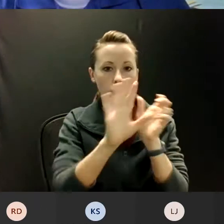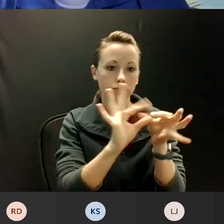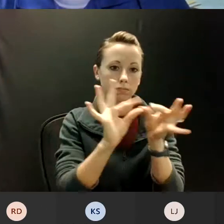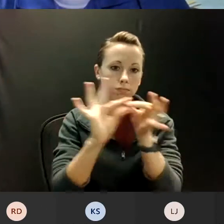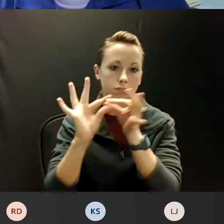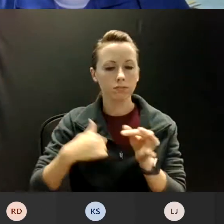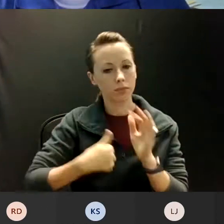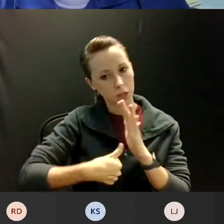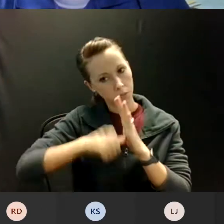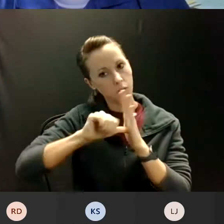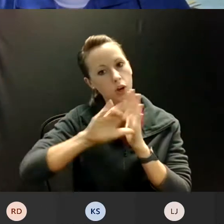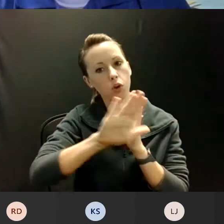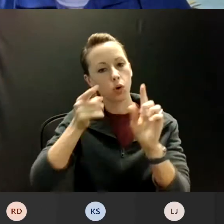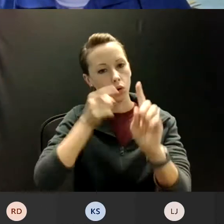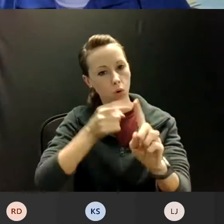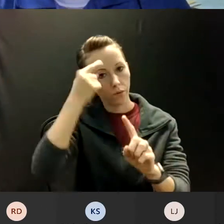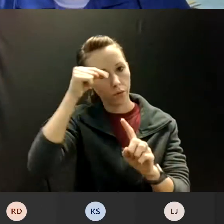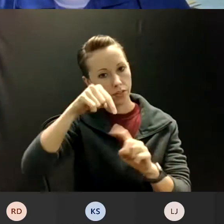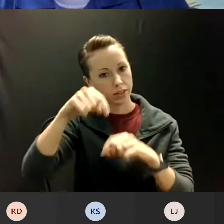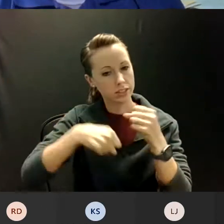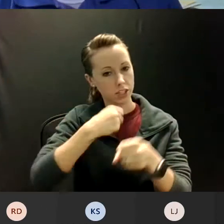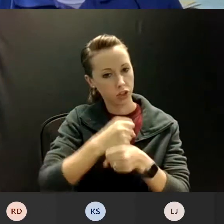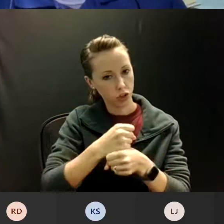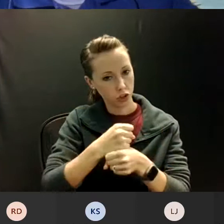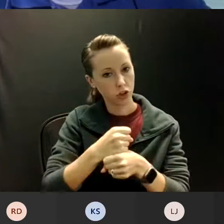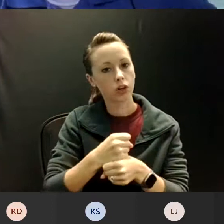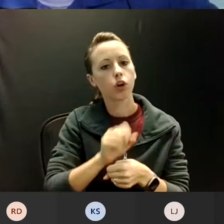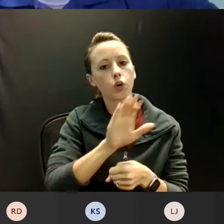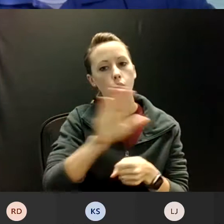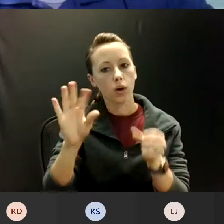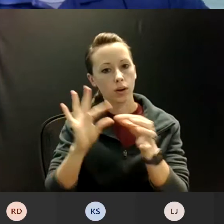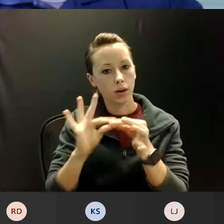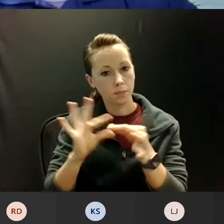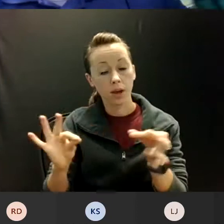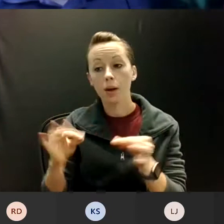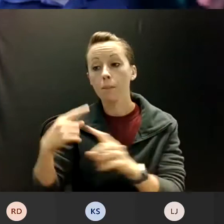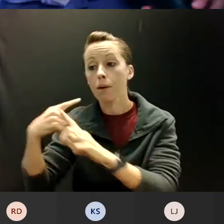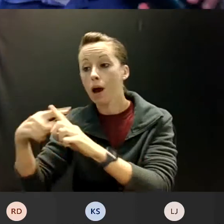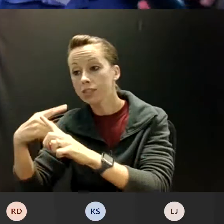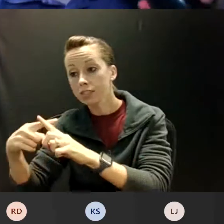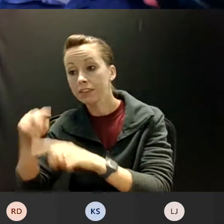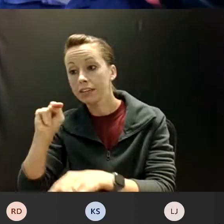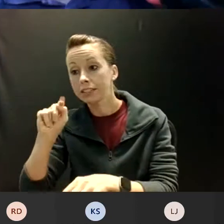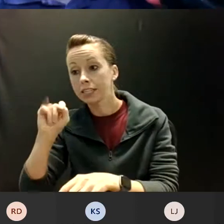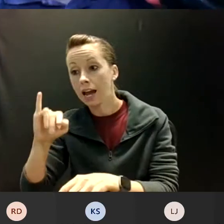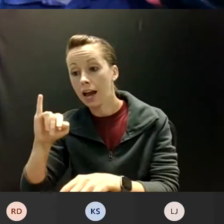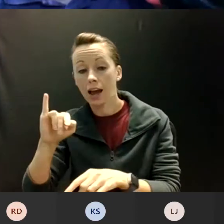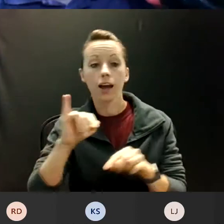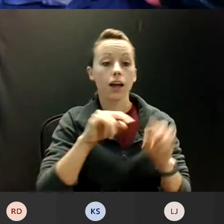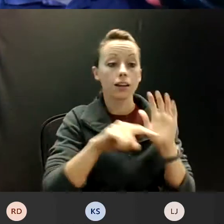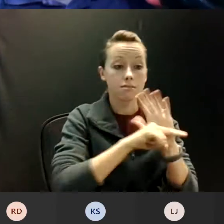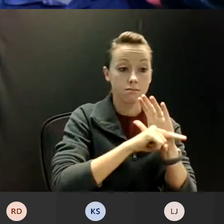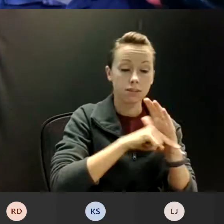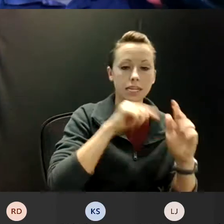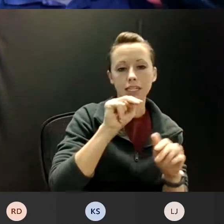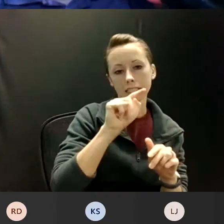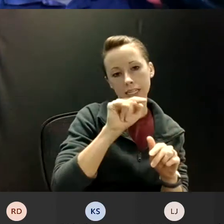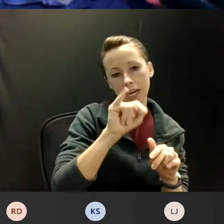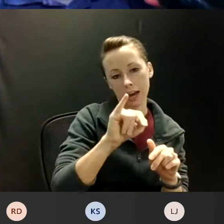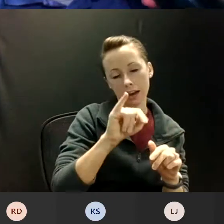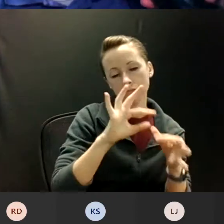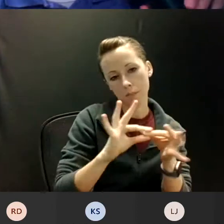with your all's goals for the year and also what you've shared about what worked for you in NTI and what didn't work in NTI.